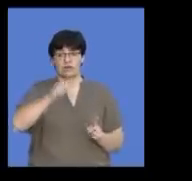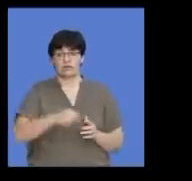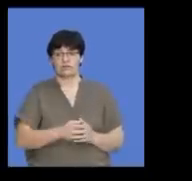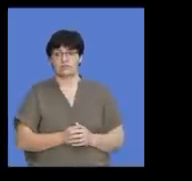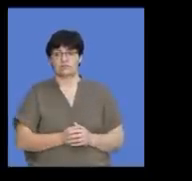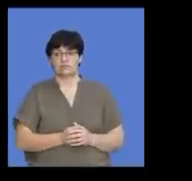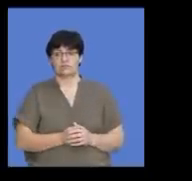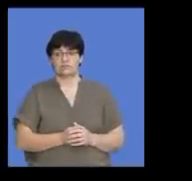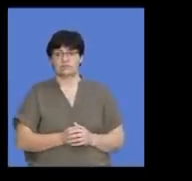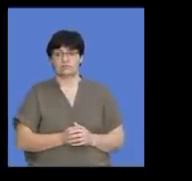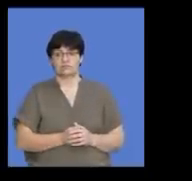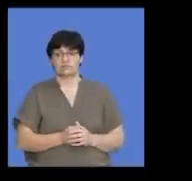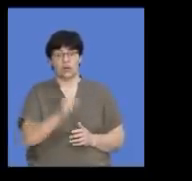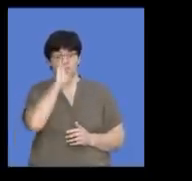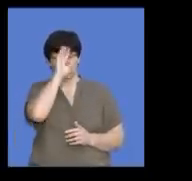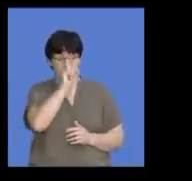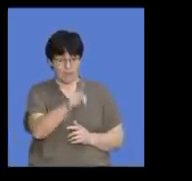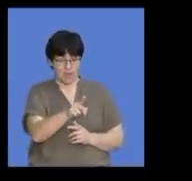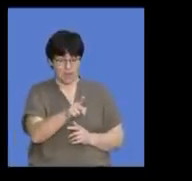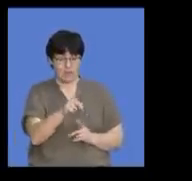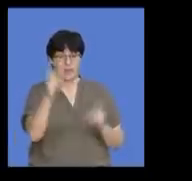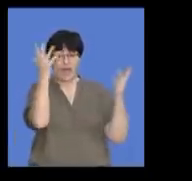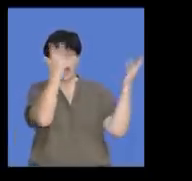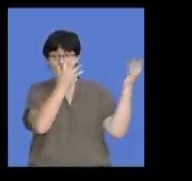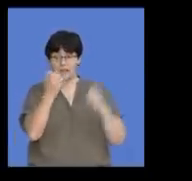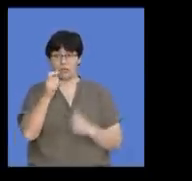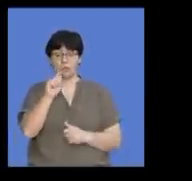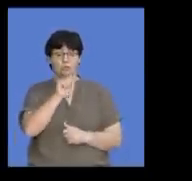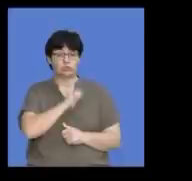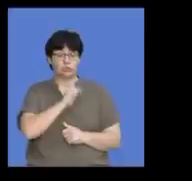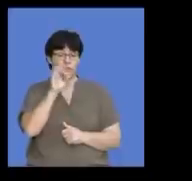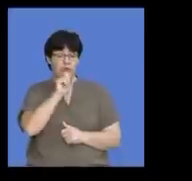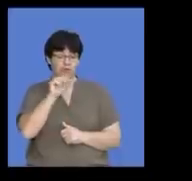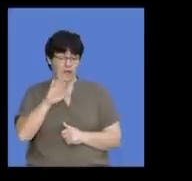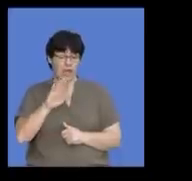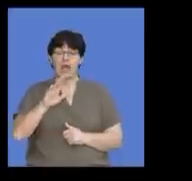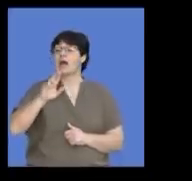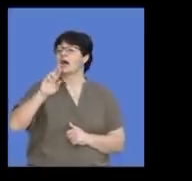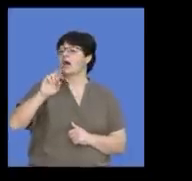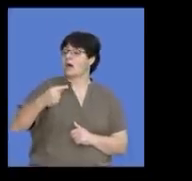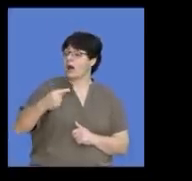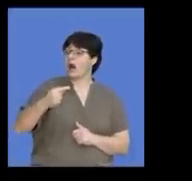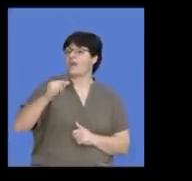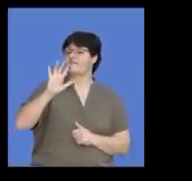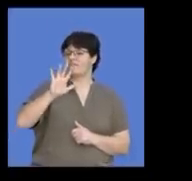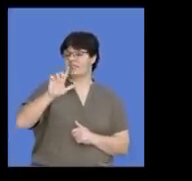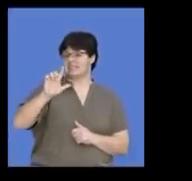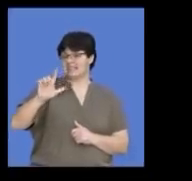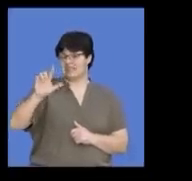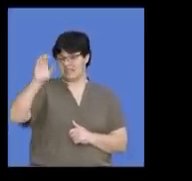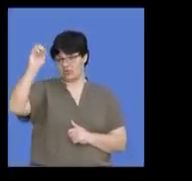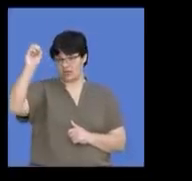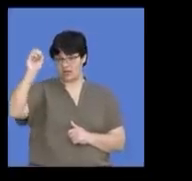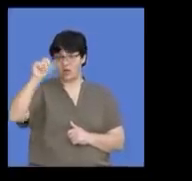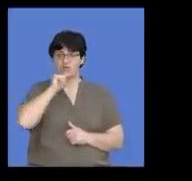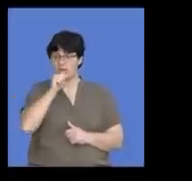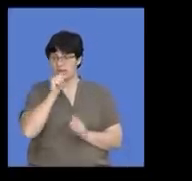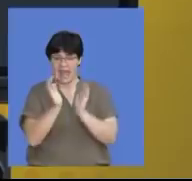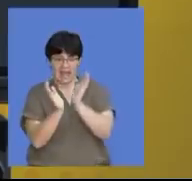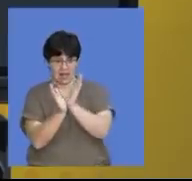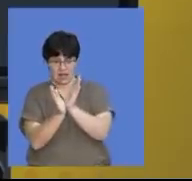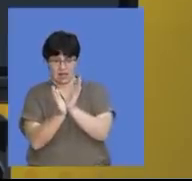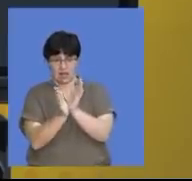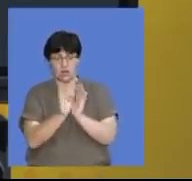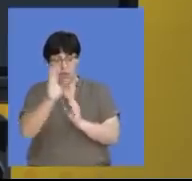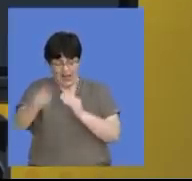follows. Remember, when I calculated true bearing, it was 57 degrees. No matter what angle you're getting, note that you're